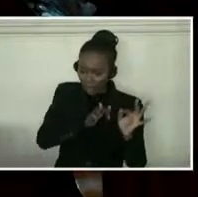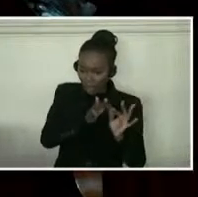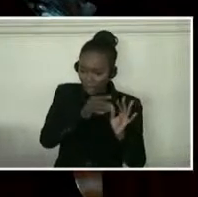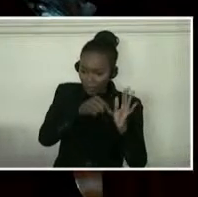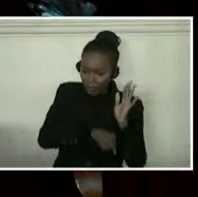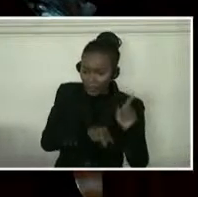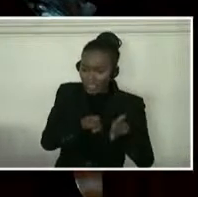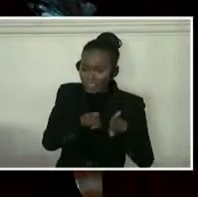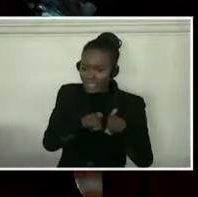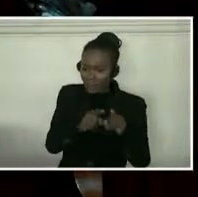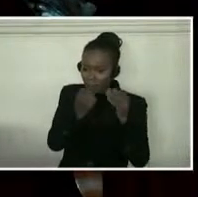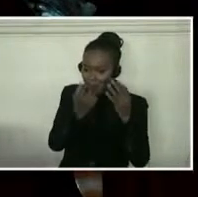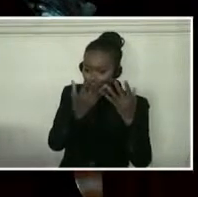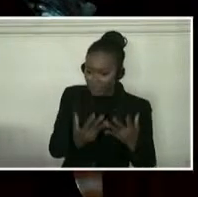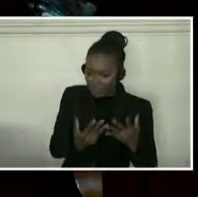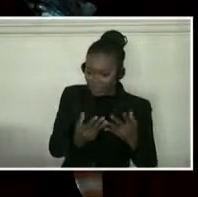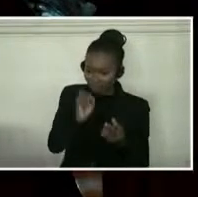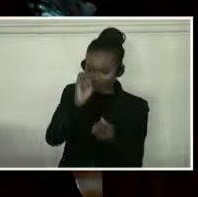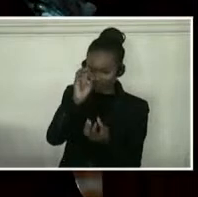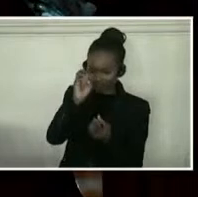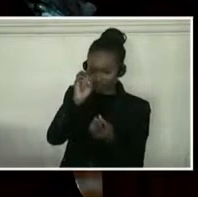budget that are allocated